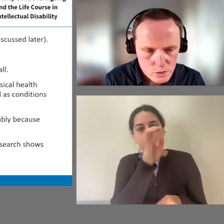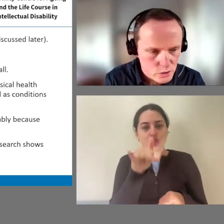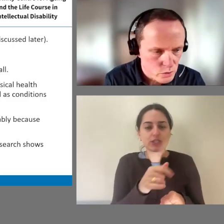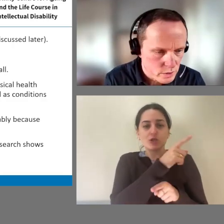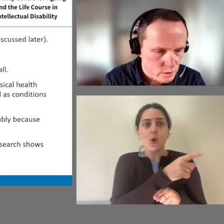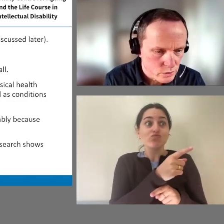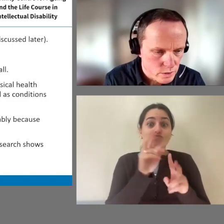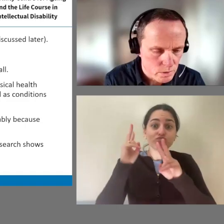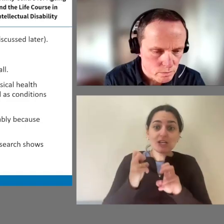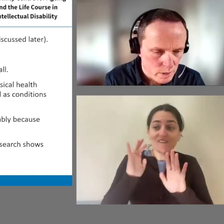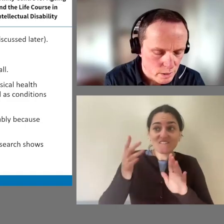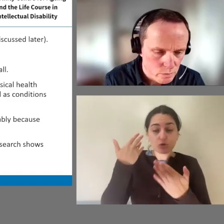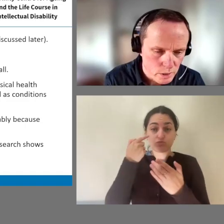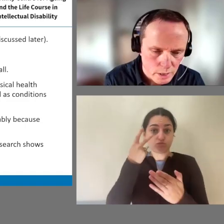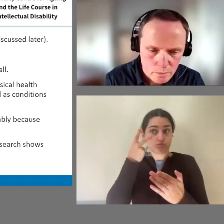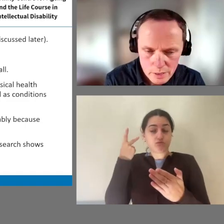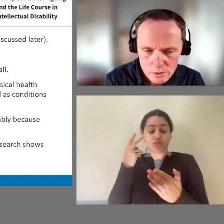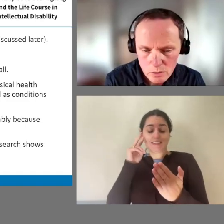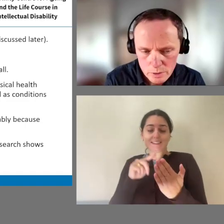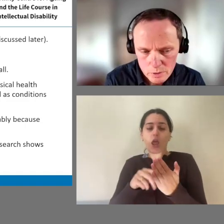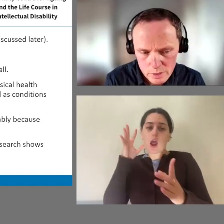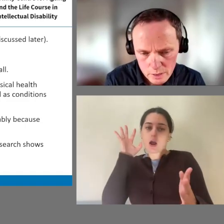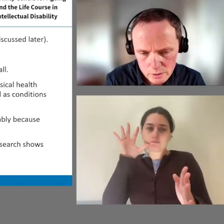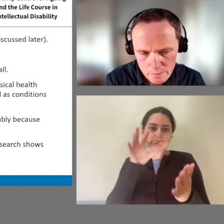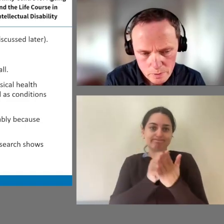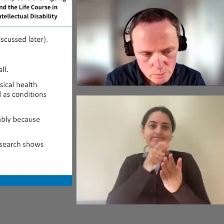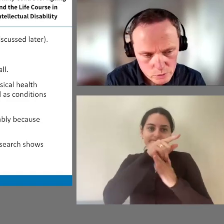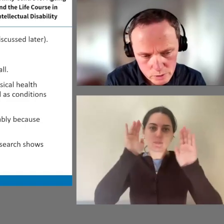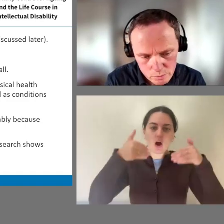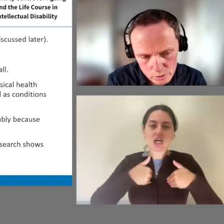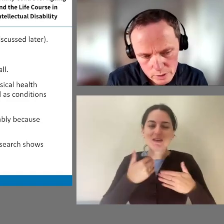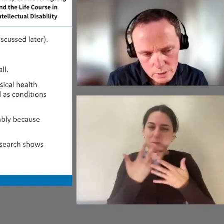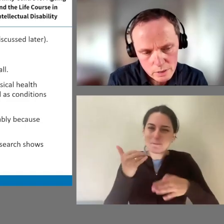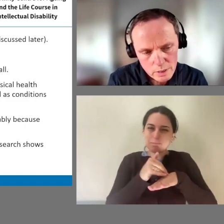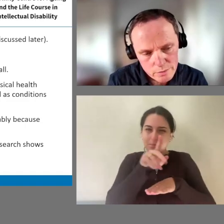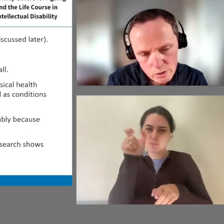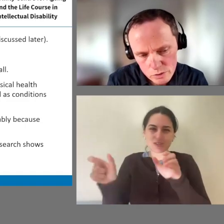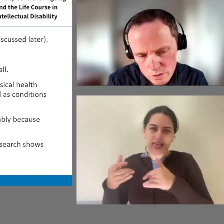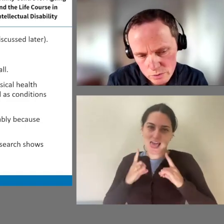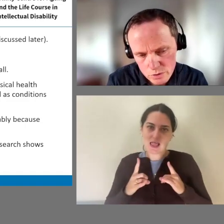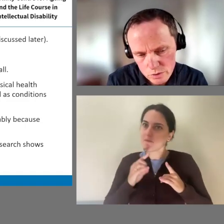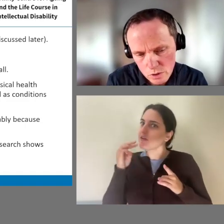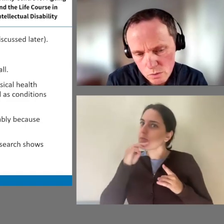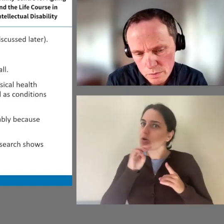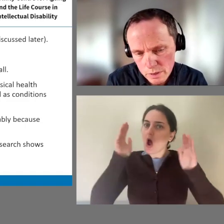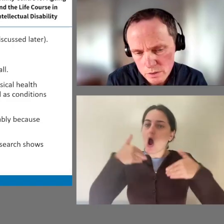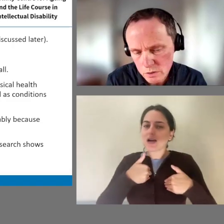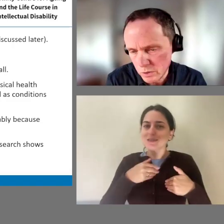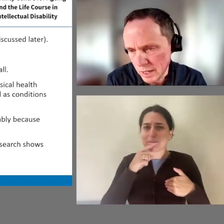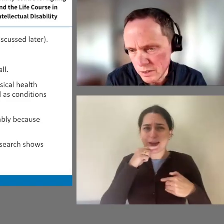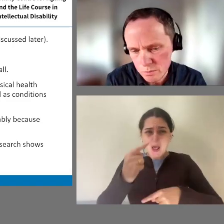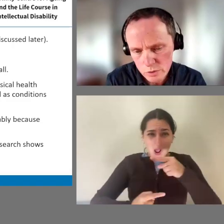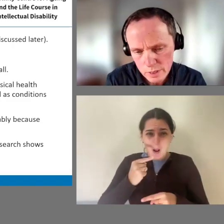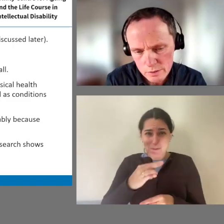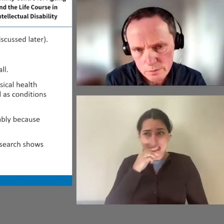research still shows that autism may have a big impact on people's health. But importantly, having autism doesn't always mean